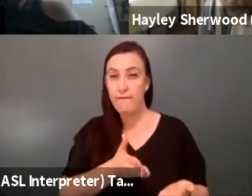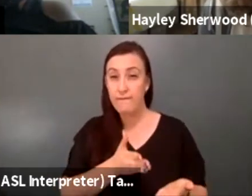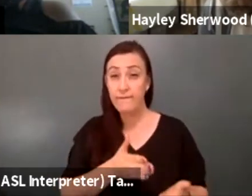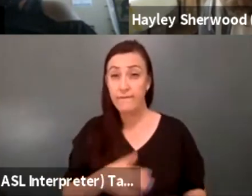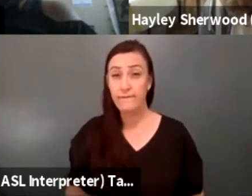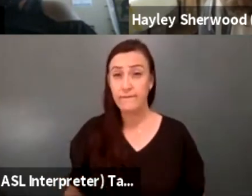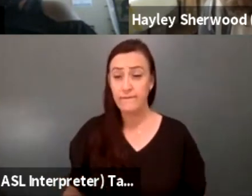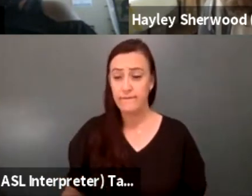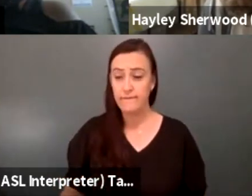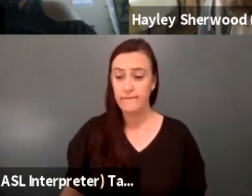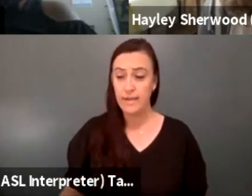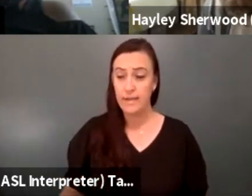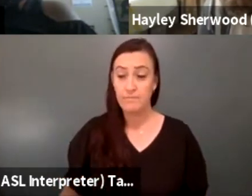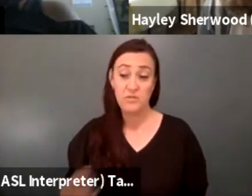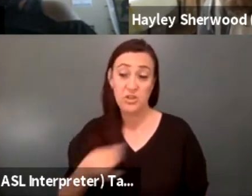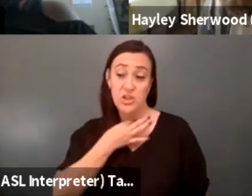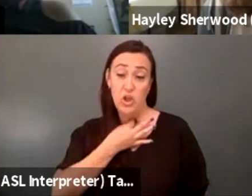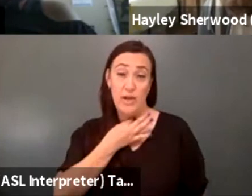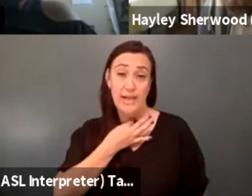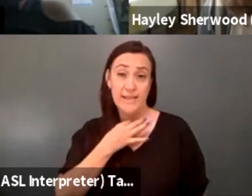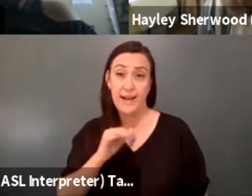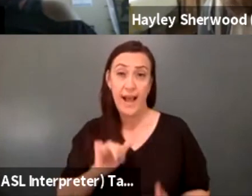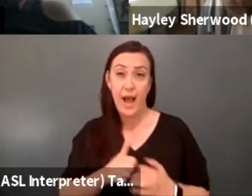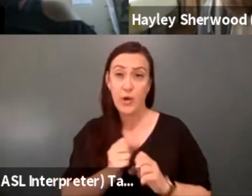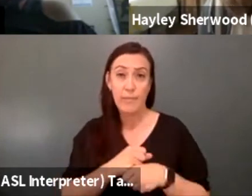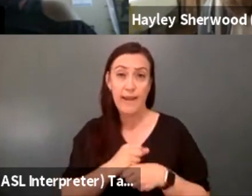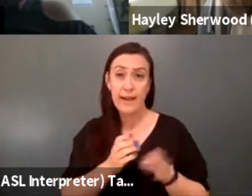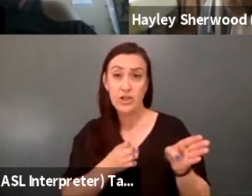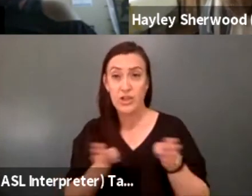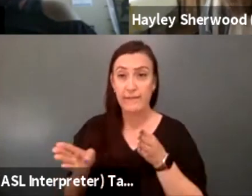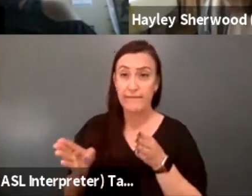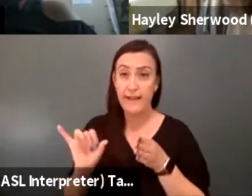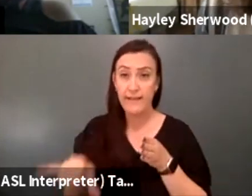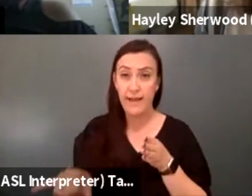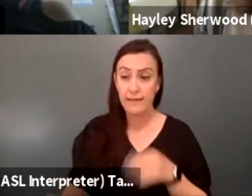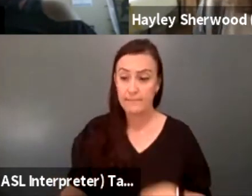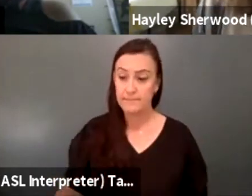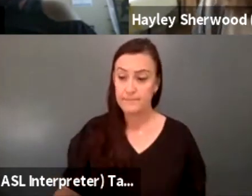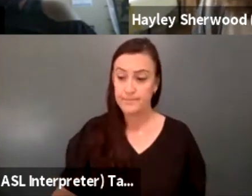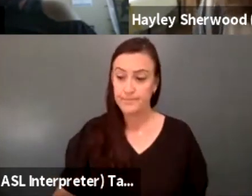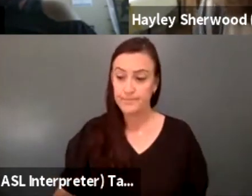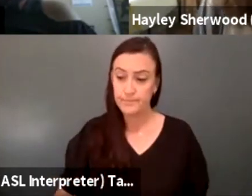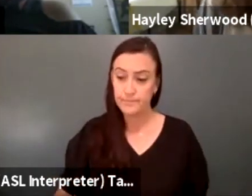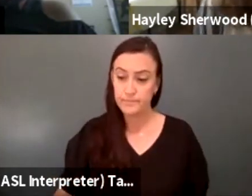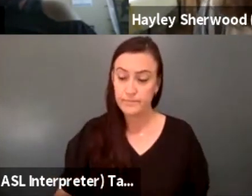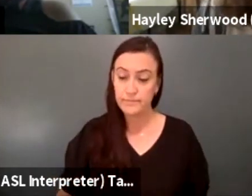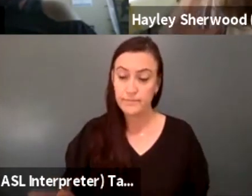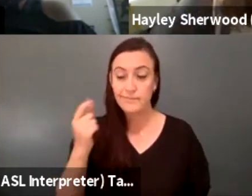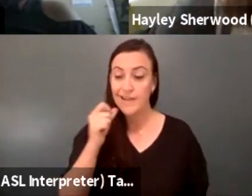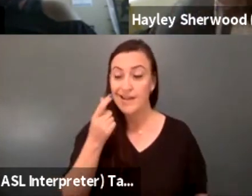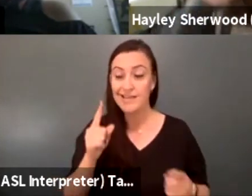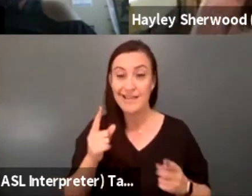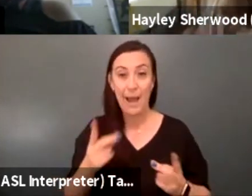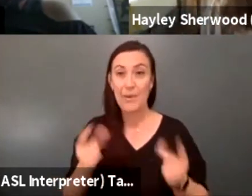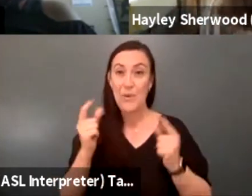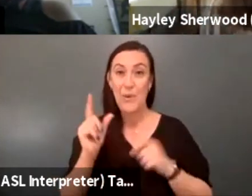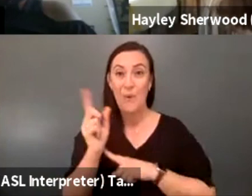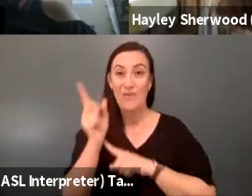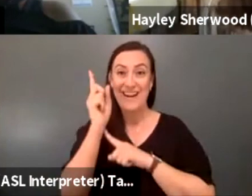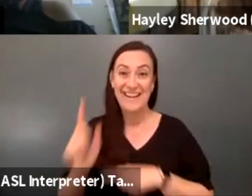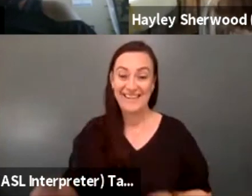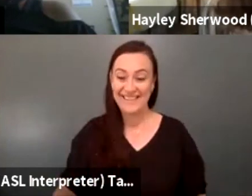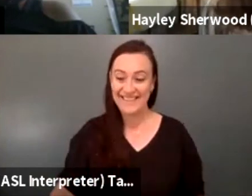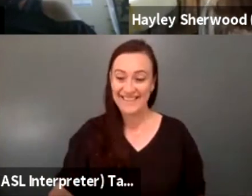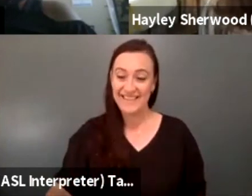I'm just curious, like, how do you make a shift? Well, it doesn't happen overnight, and sometimes it's hard